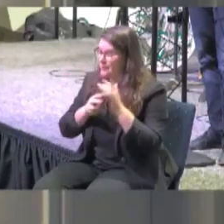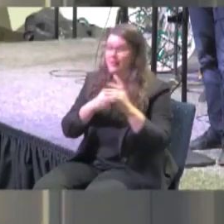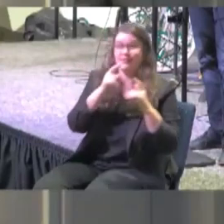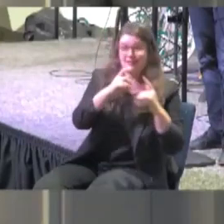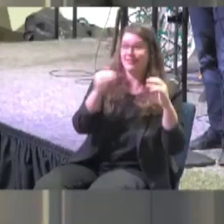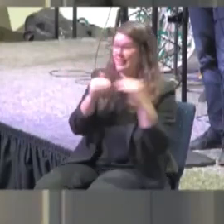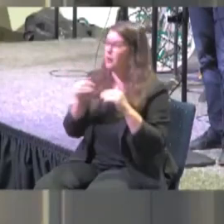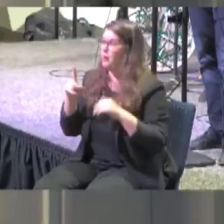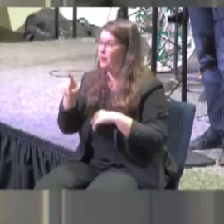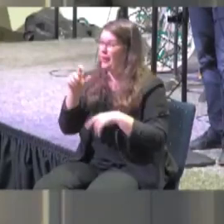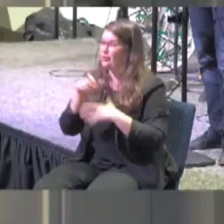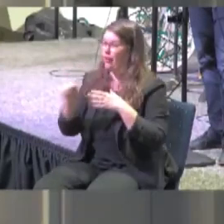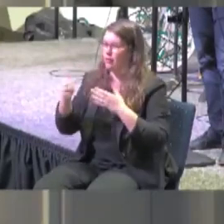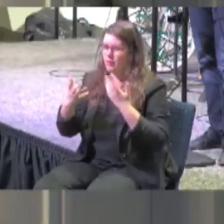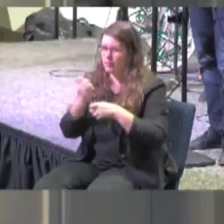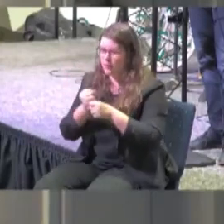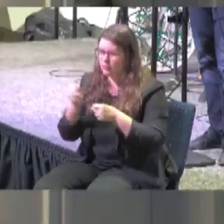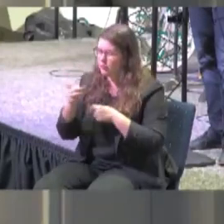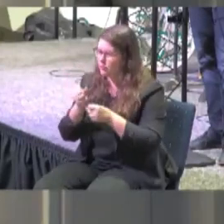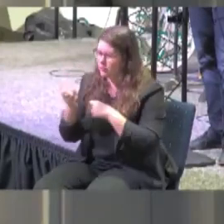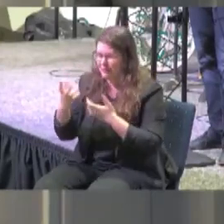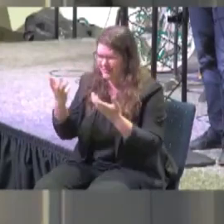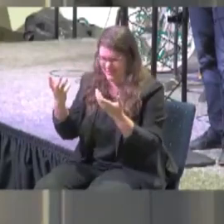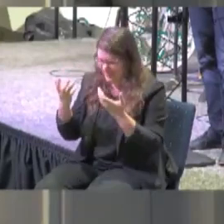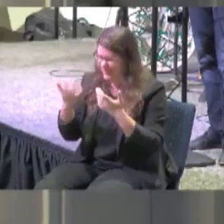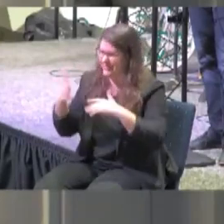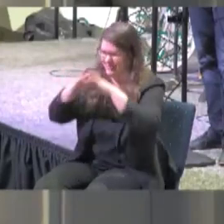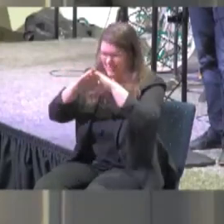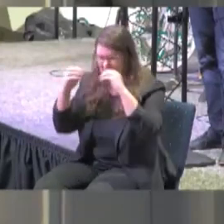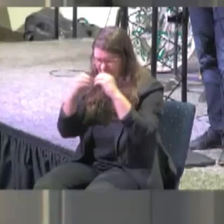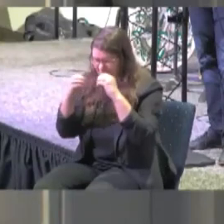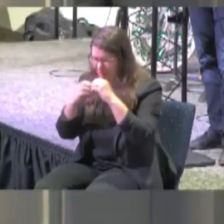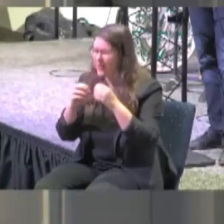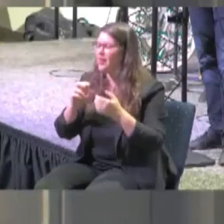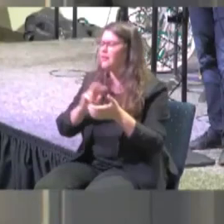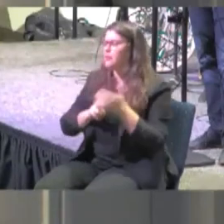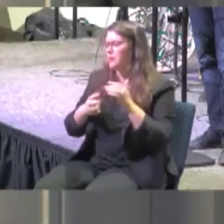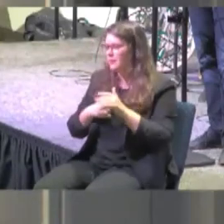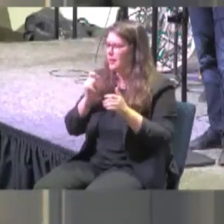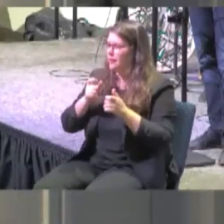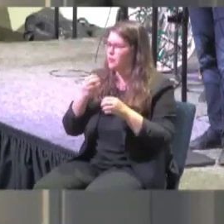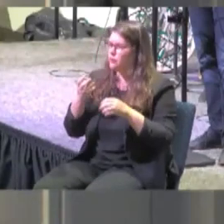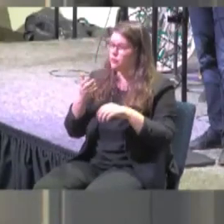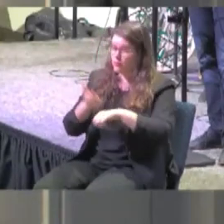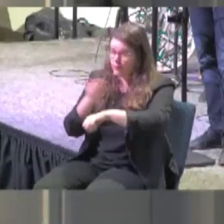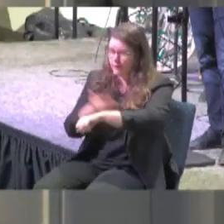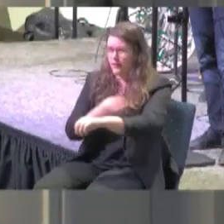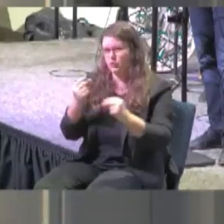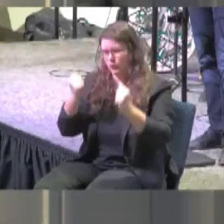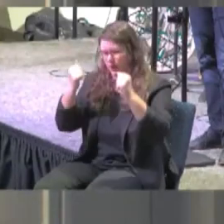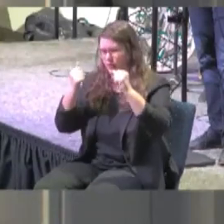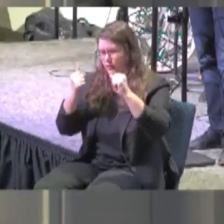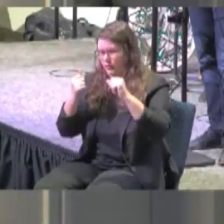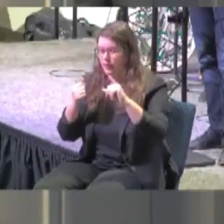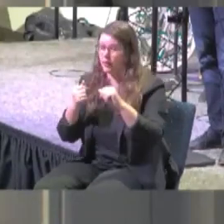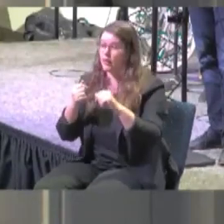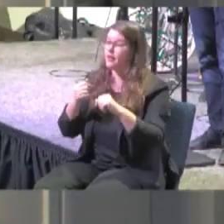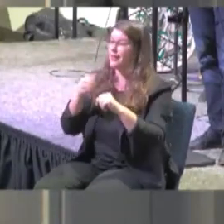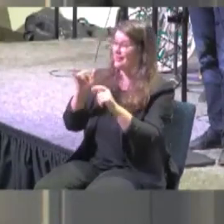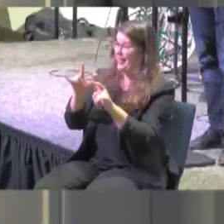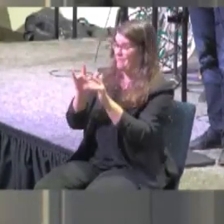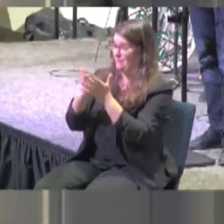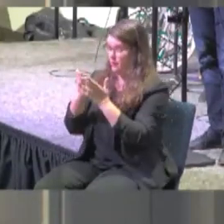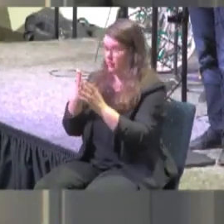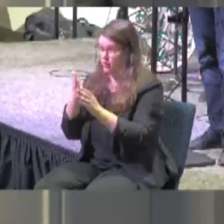doing things which are going to make the translation short-lived and then revising it very quickly and putting even in the preface that this is our attempt for